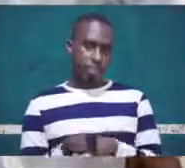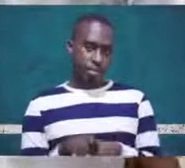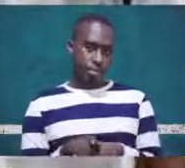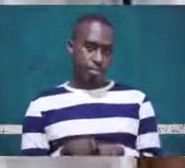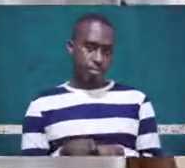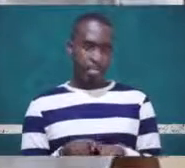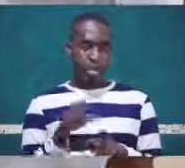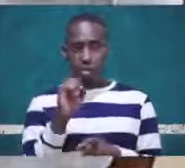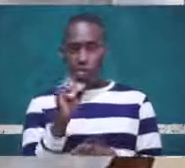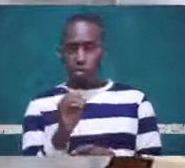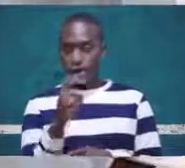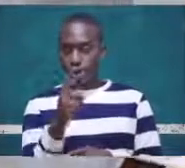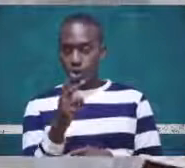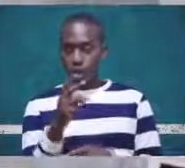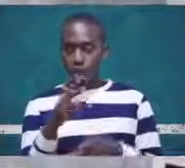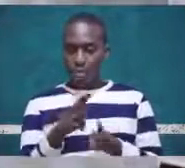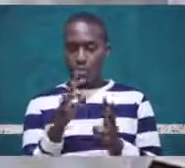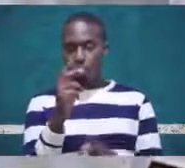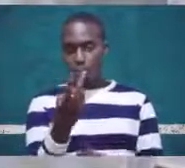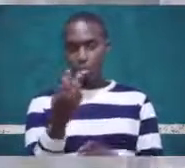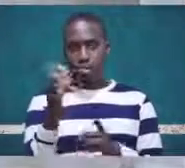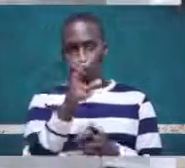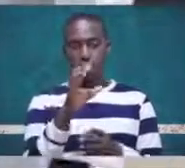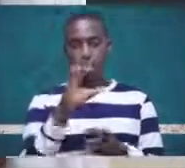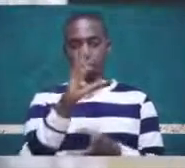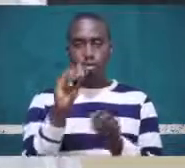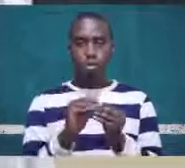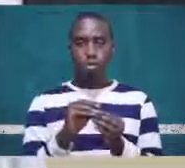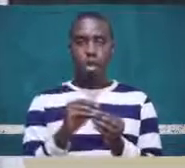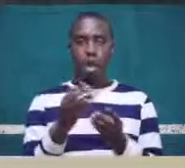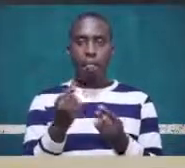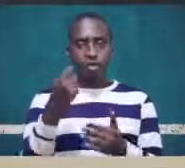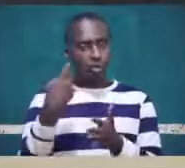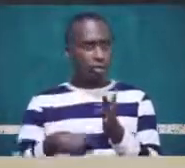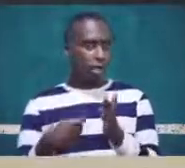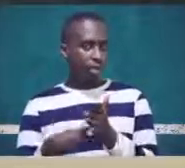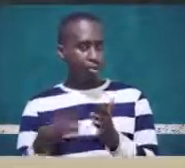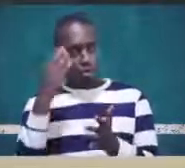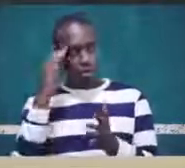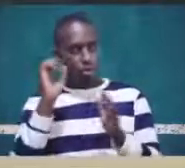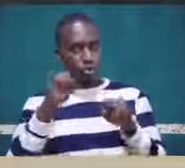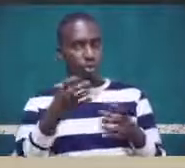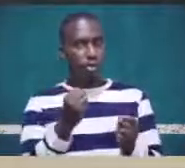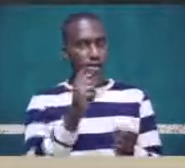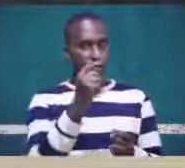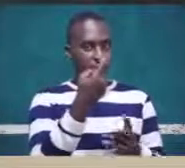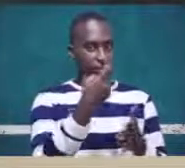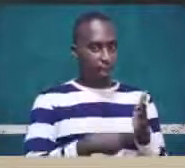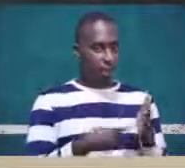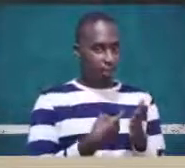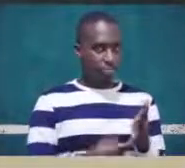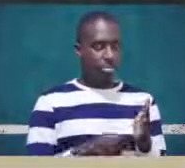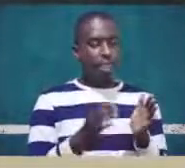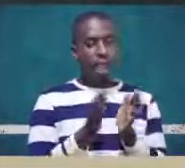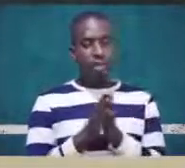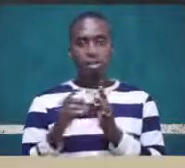one. So there are two ways you can calculate this total amount of tax. To take the first one, which is custom duty,